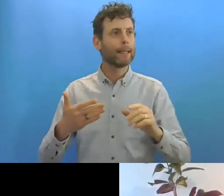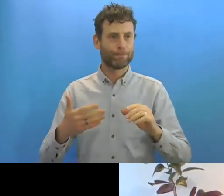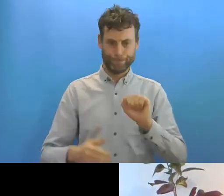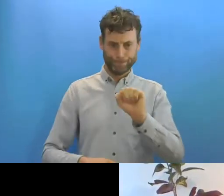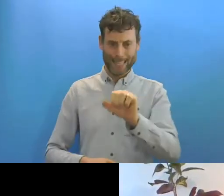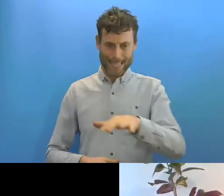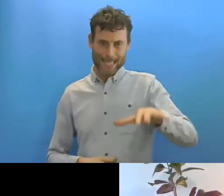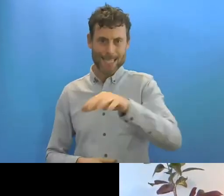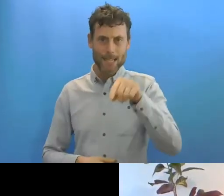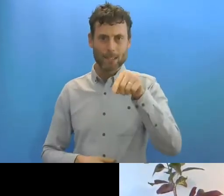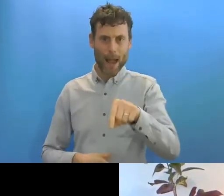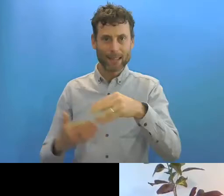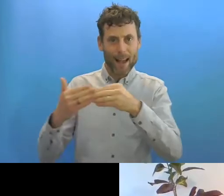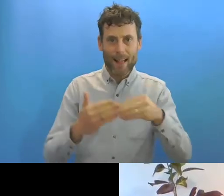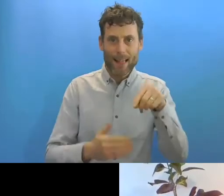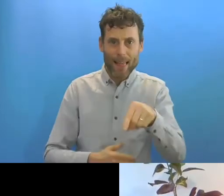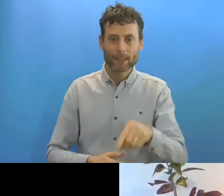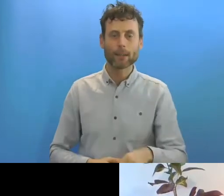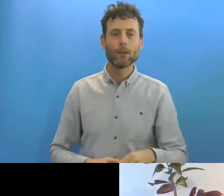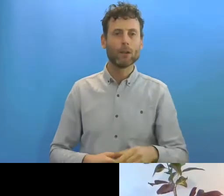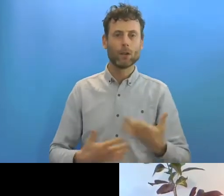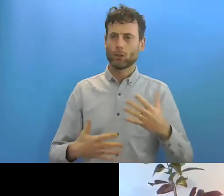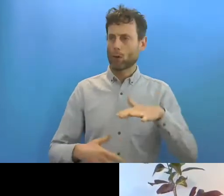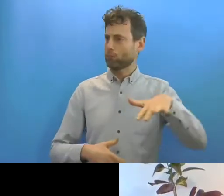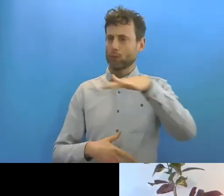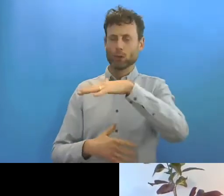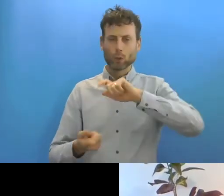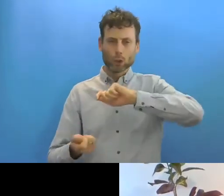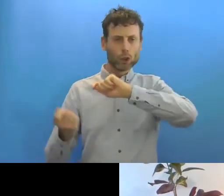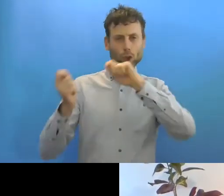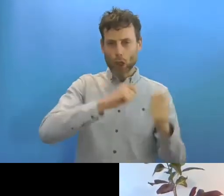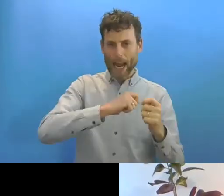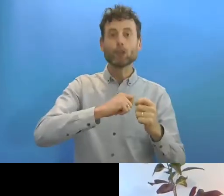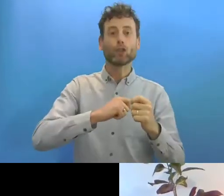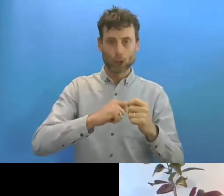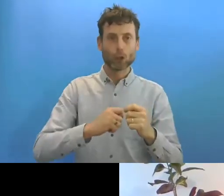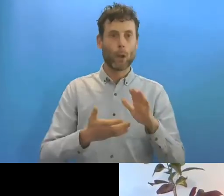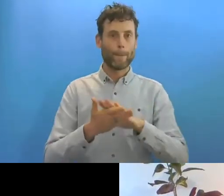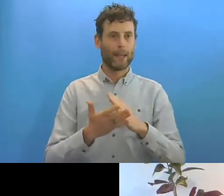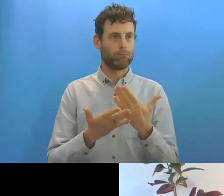and structural change to build anti-ableist futures in the arts